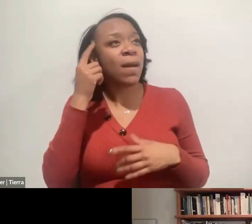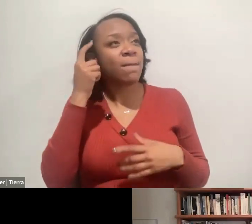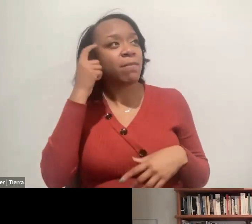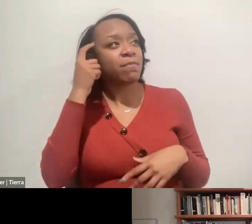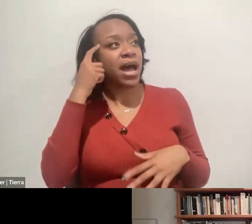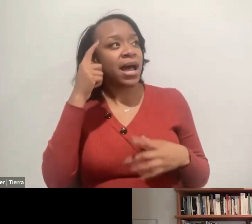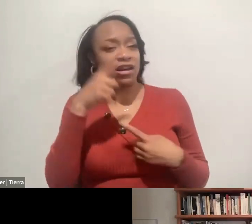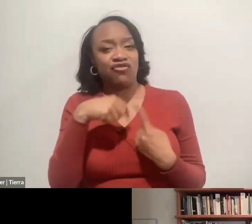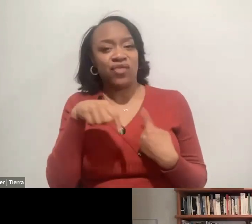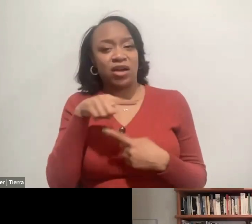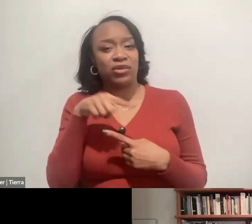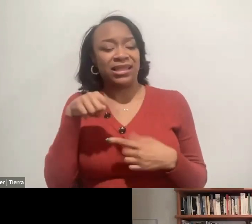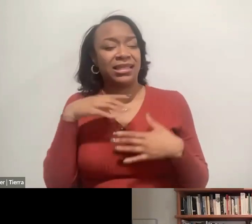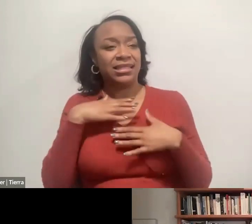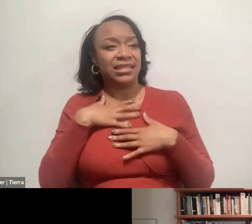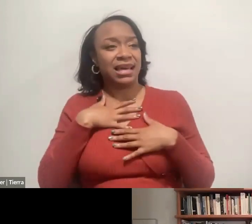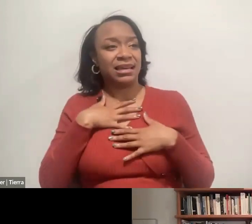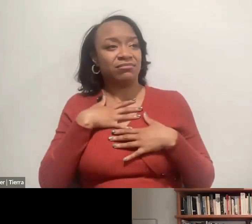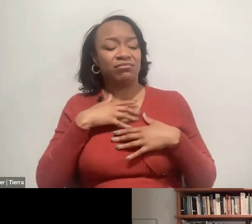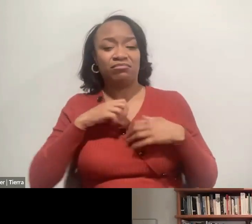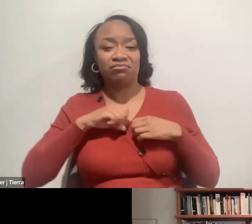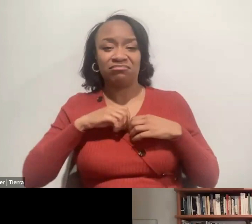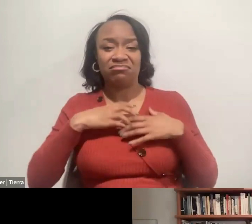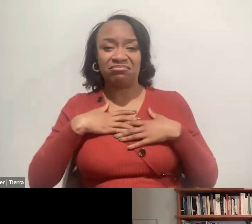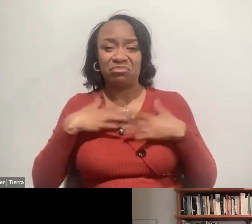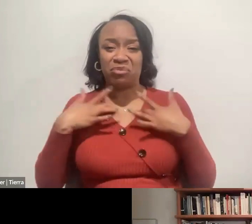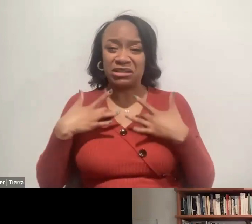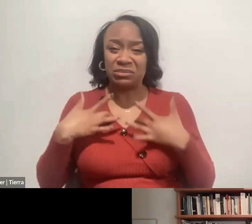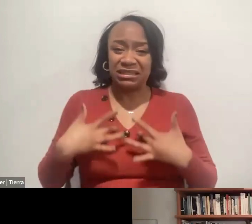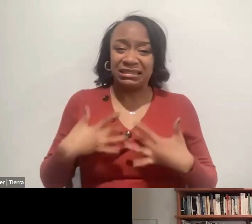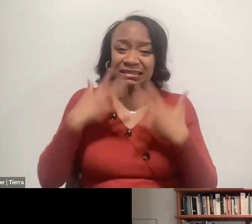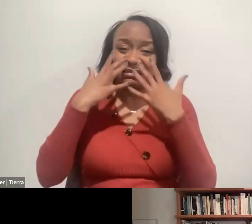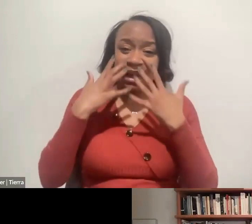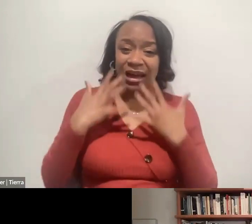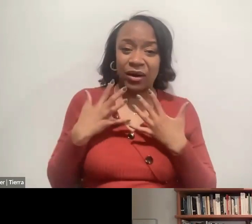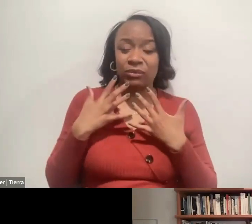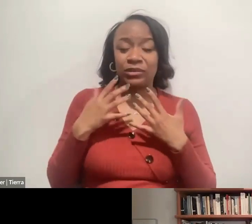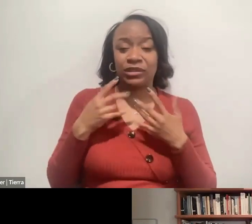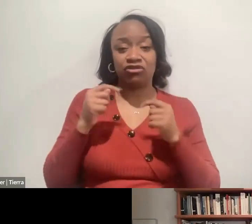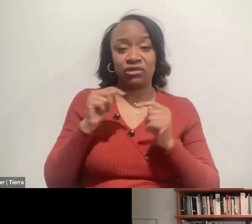it brings me down to try to learn what's happening in the world.